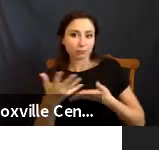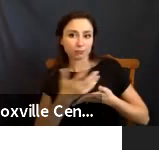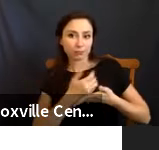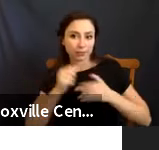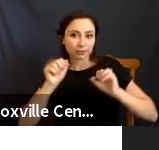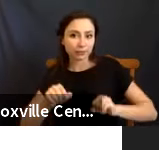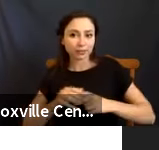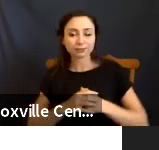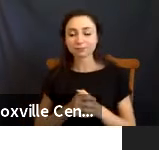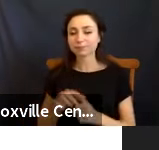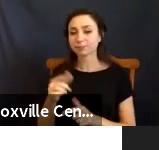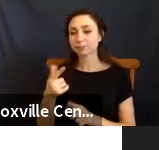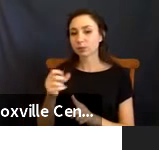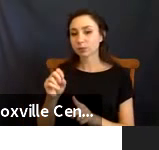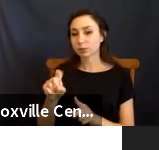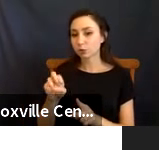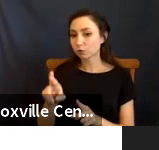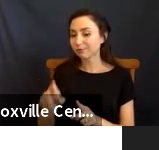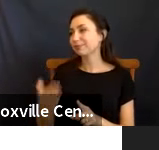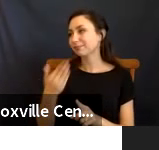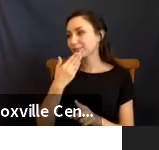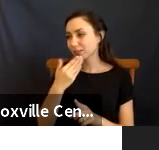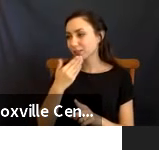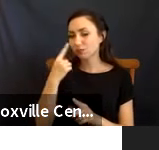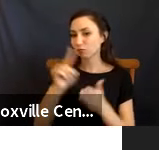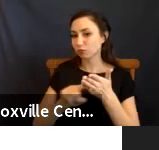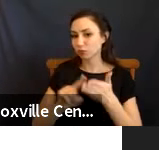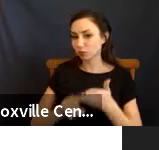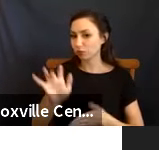So Thank you for investigating that.